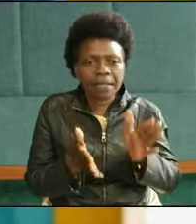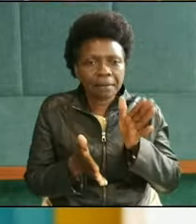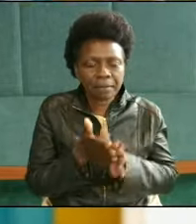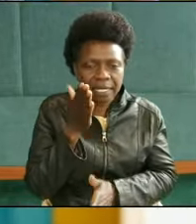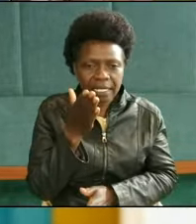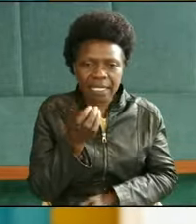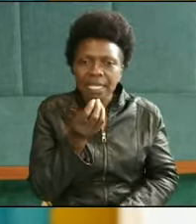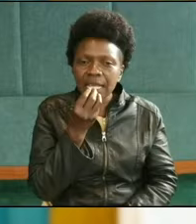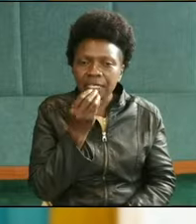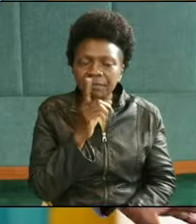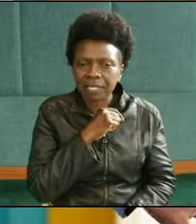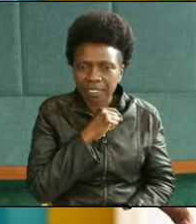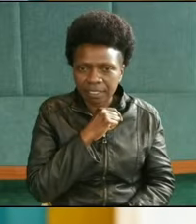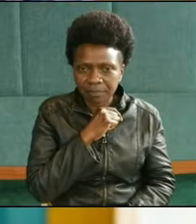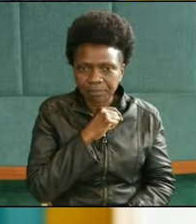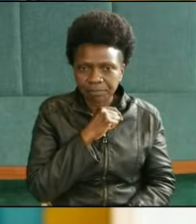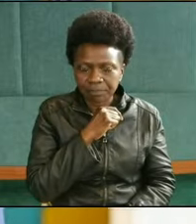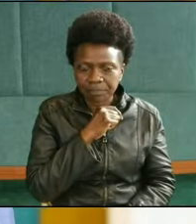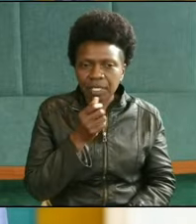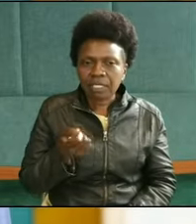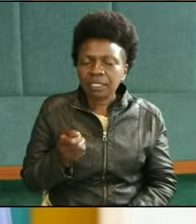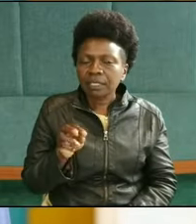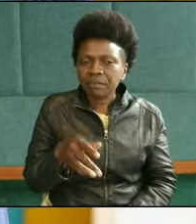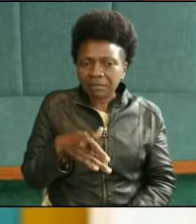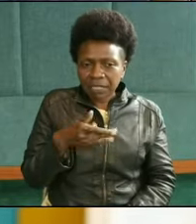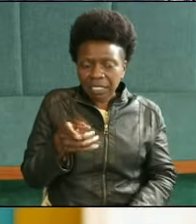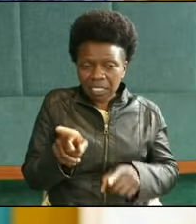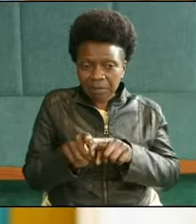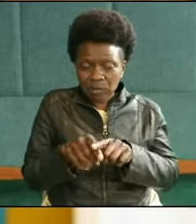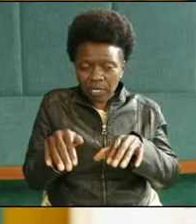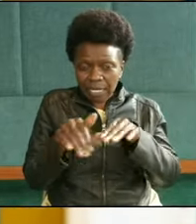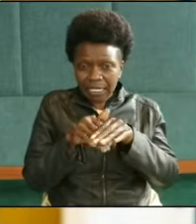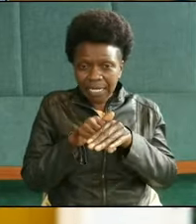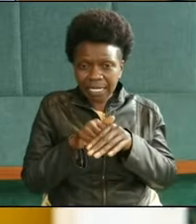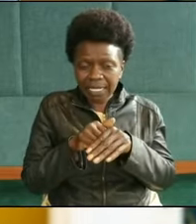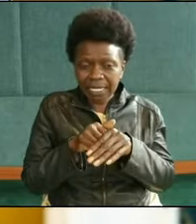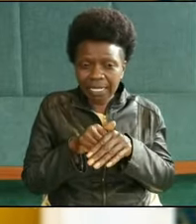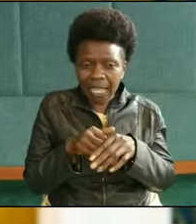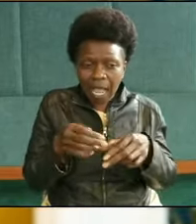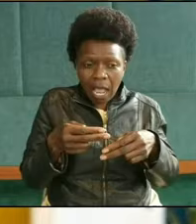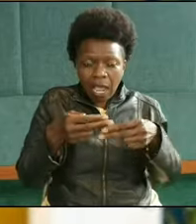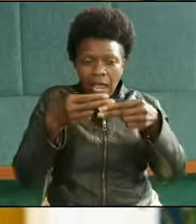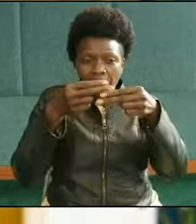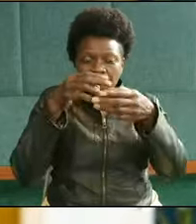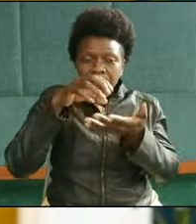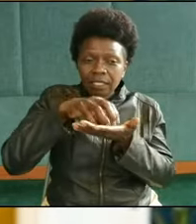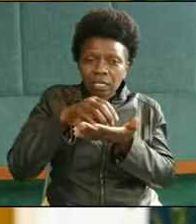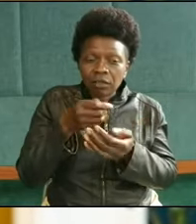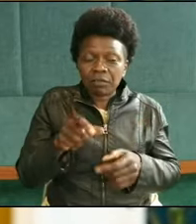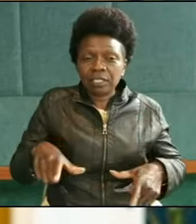Immediately she ate the fruit, she felt like she was entering a higher status